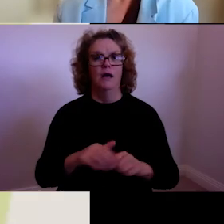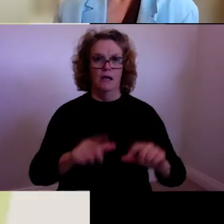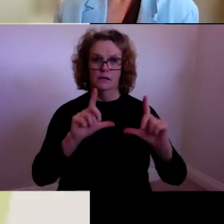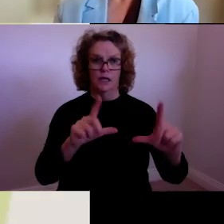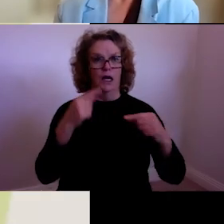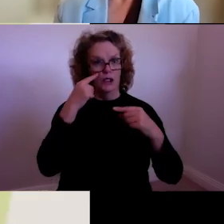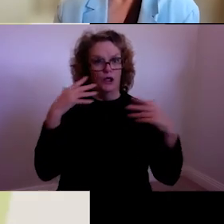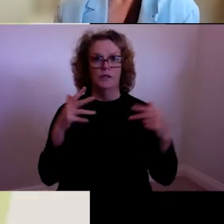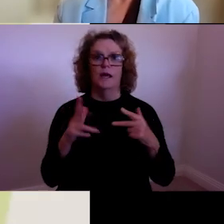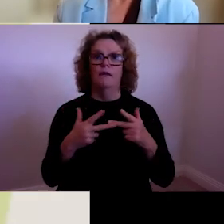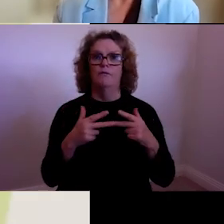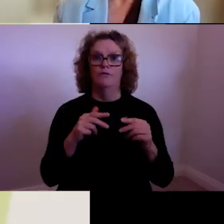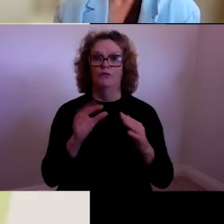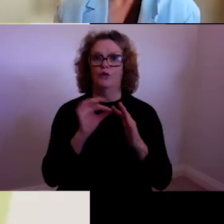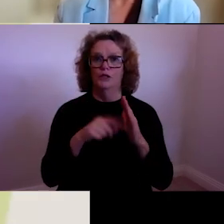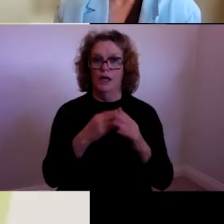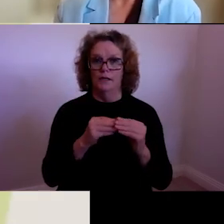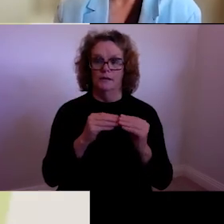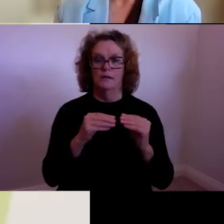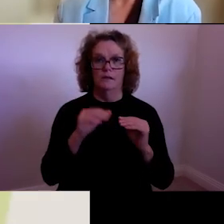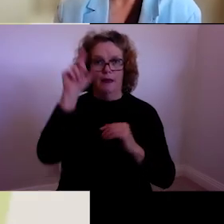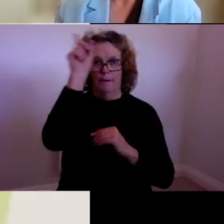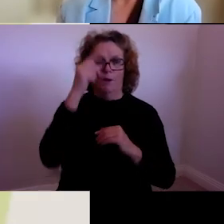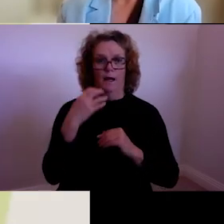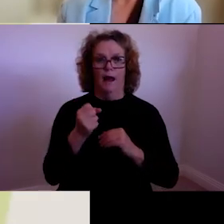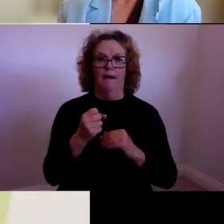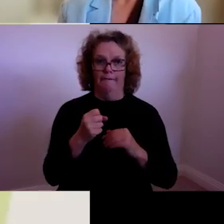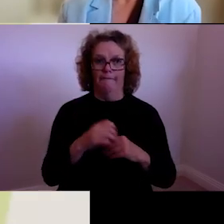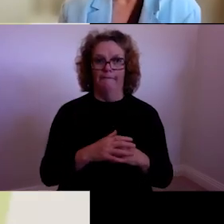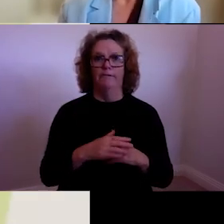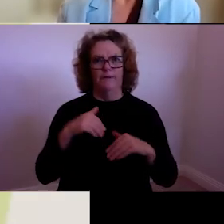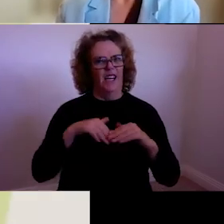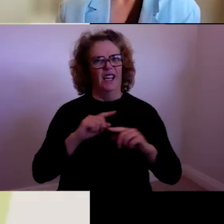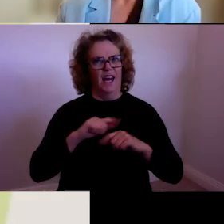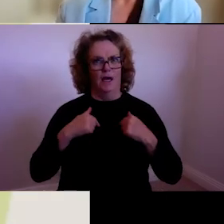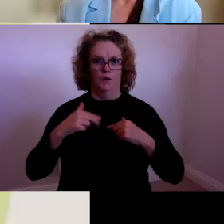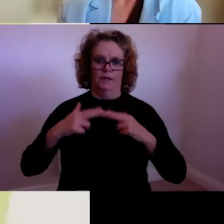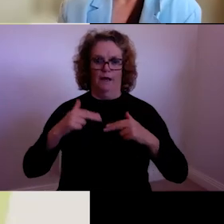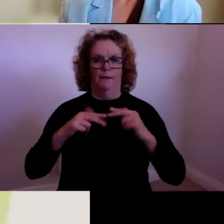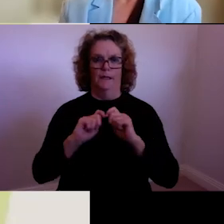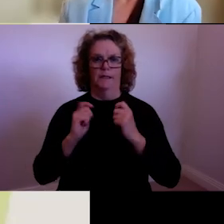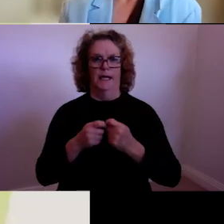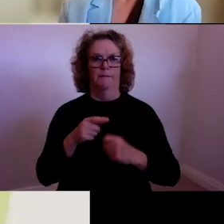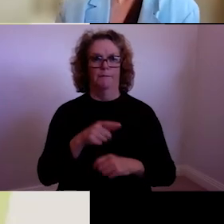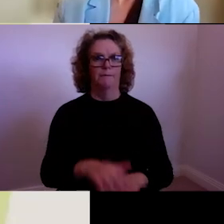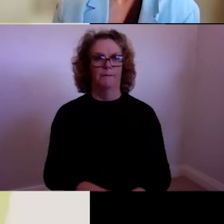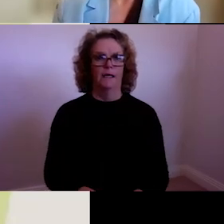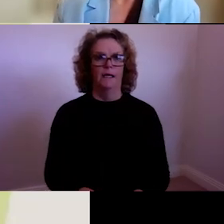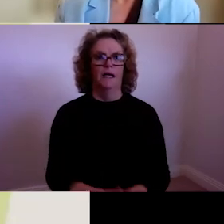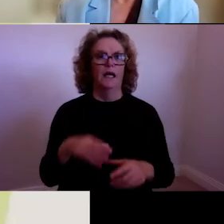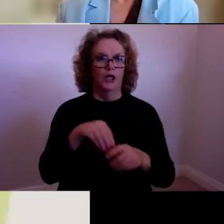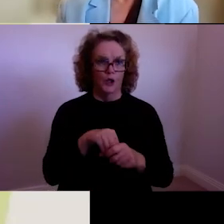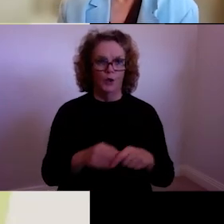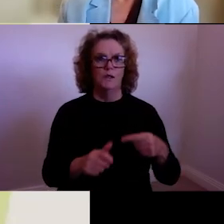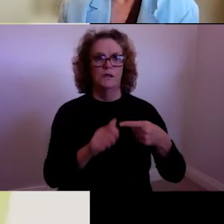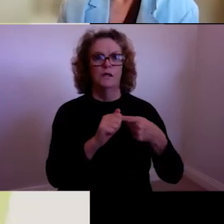the other projects that are currently underway in the Health Services Development Team. Briefly, this includes a